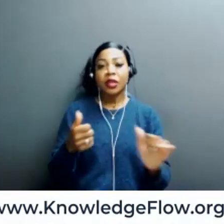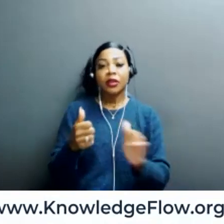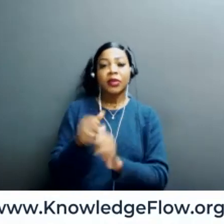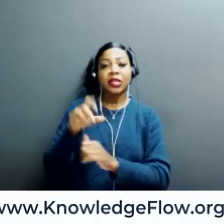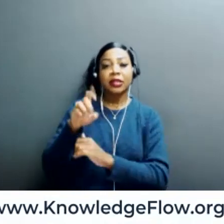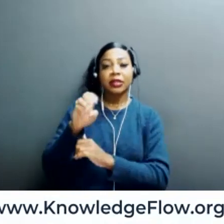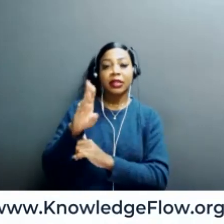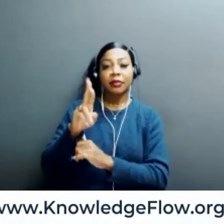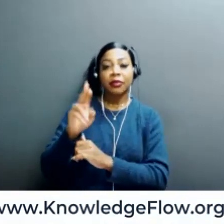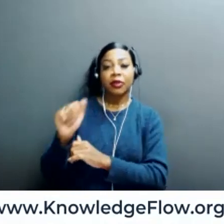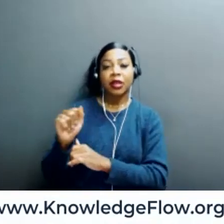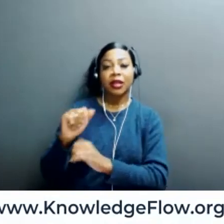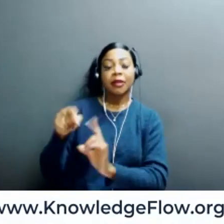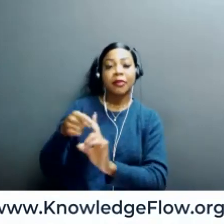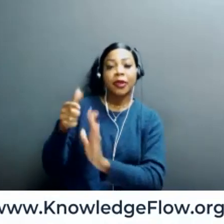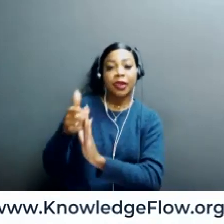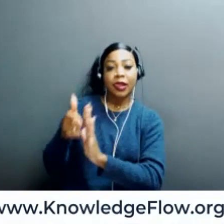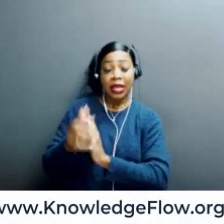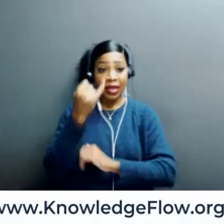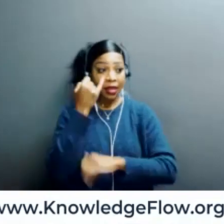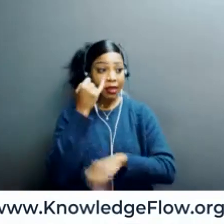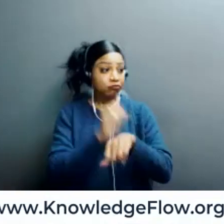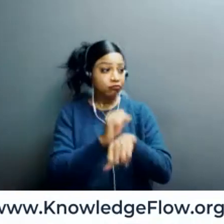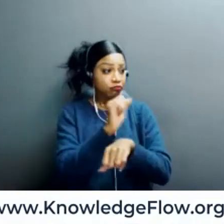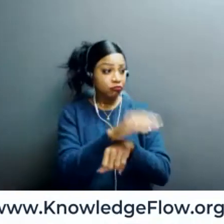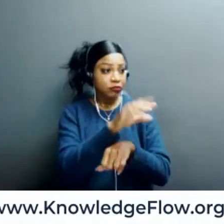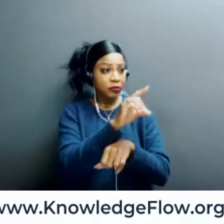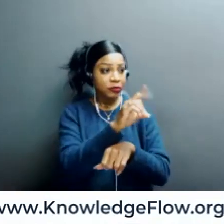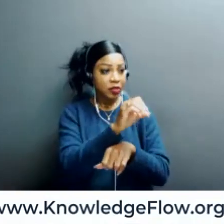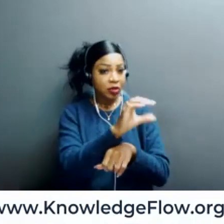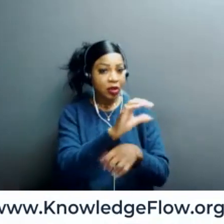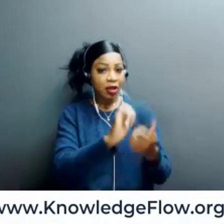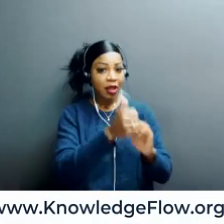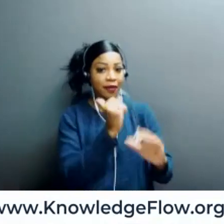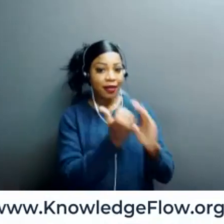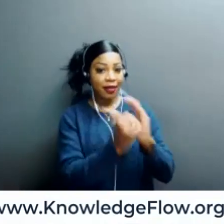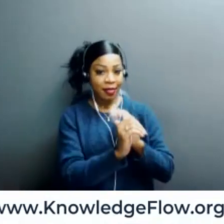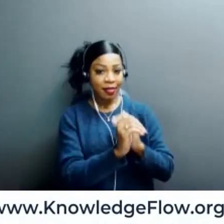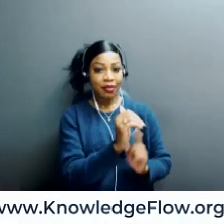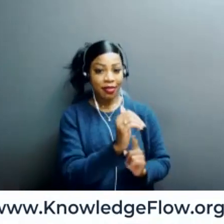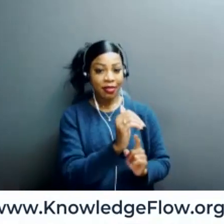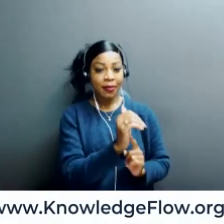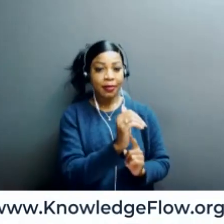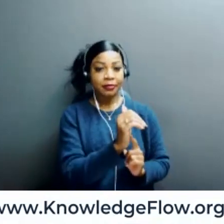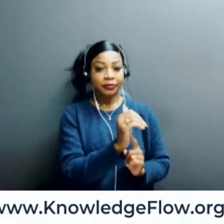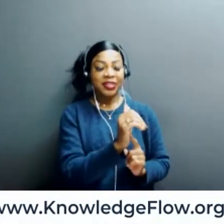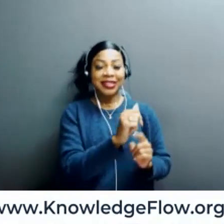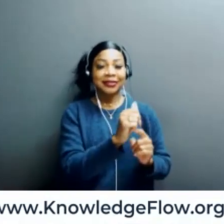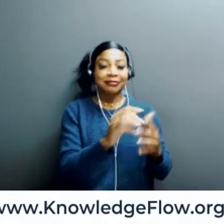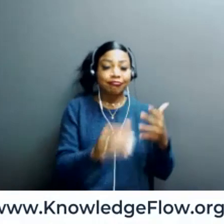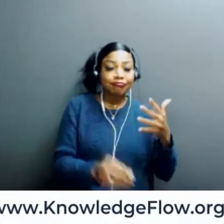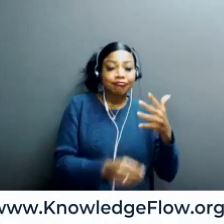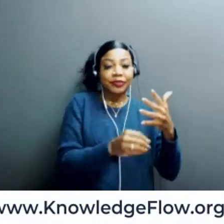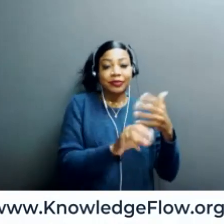to Legal when you're sending documents by email and this is not this is in addition to the other top five topics or